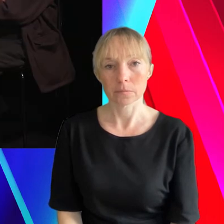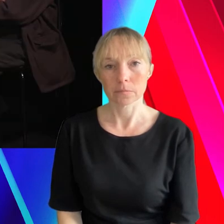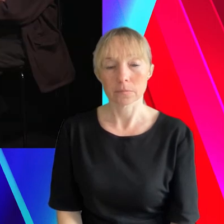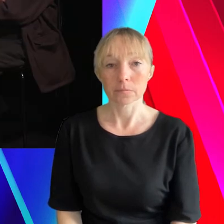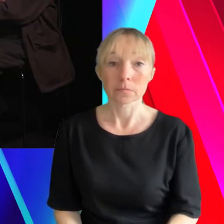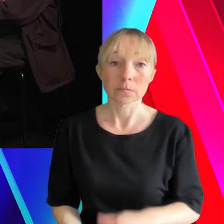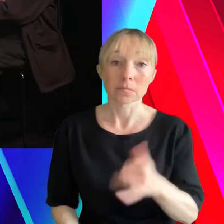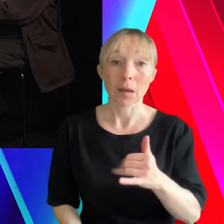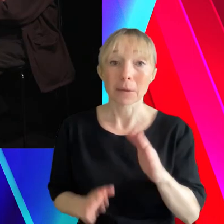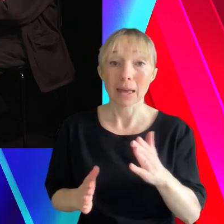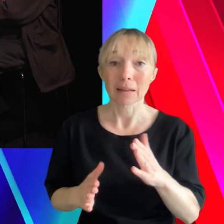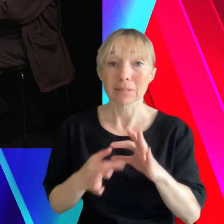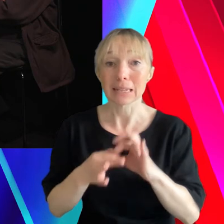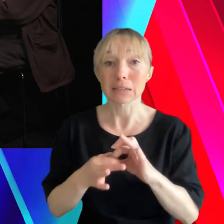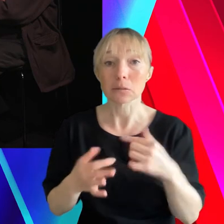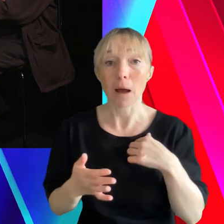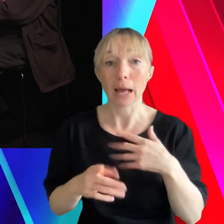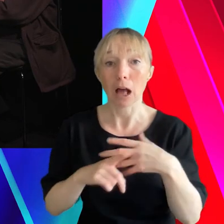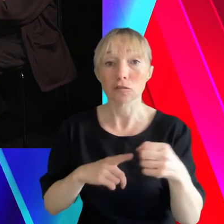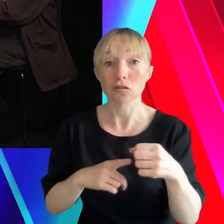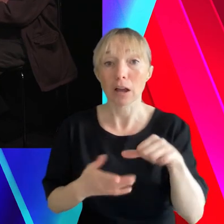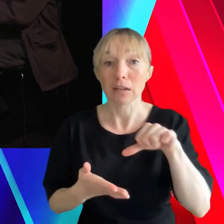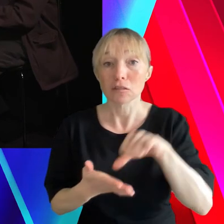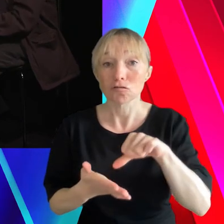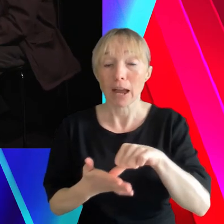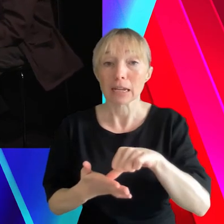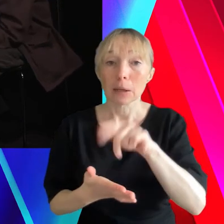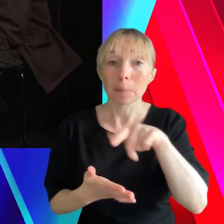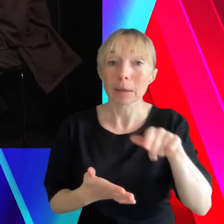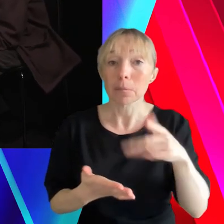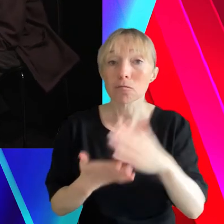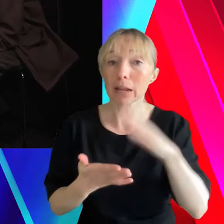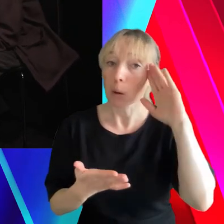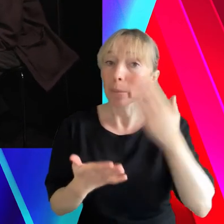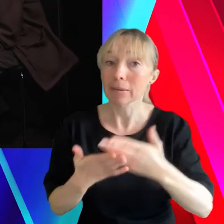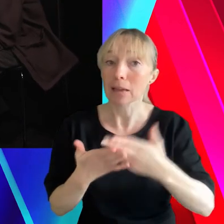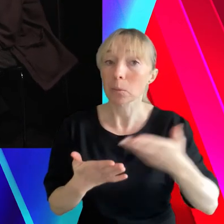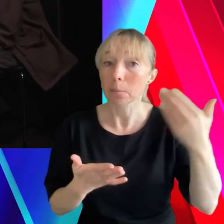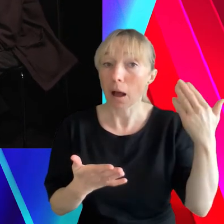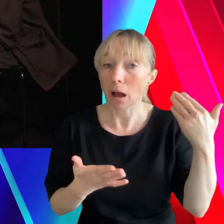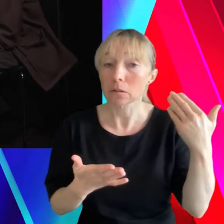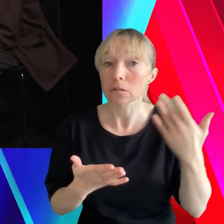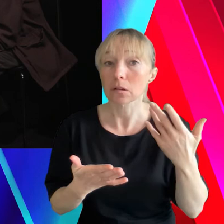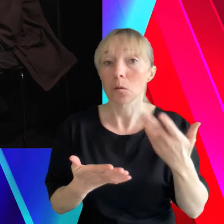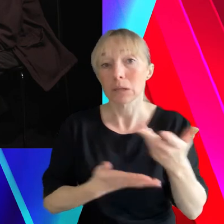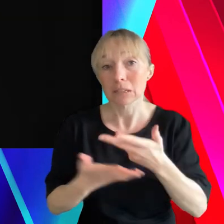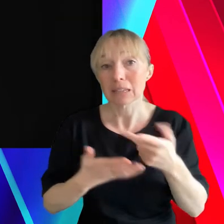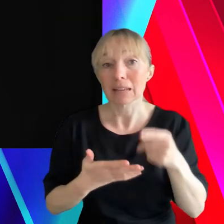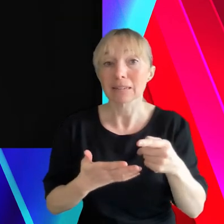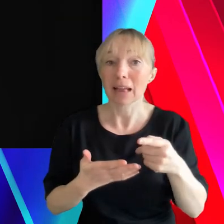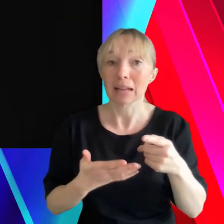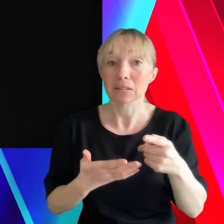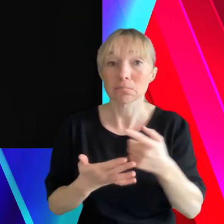Probably has to do with my culture also. As an Iranian, we're really a people quite obsessed with our past, something that we discuss all the time.